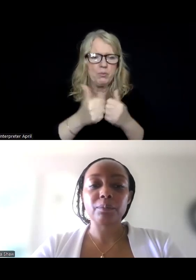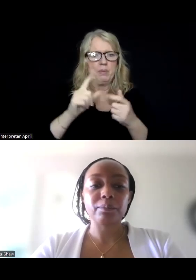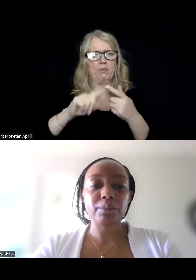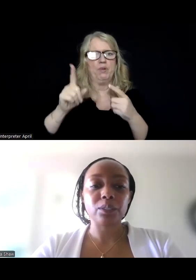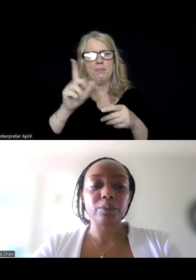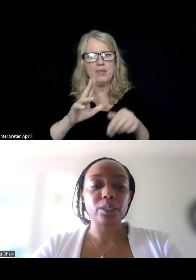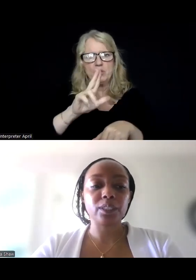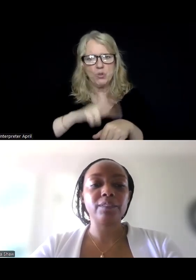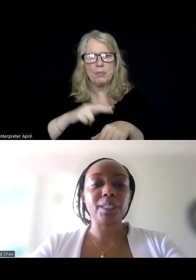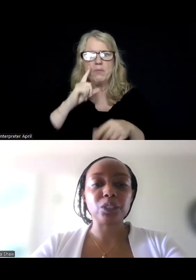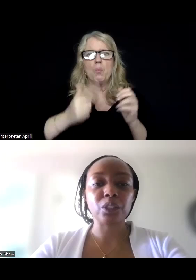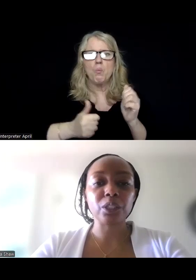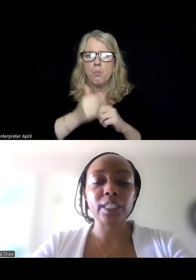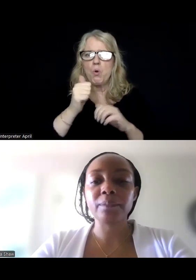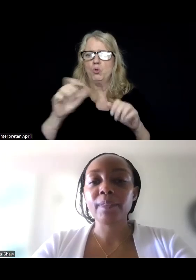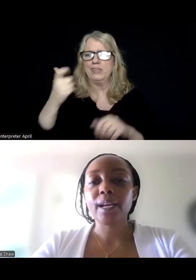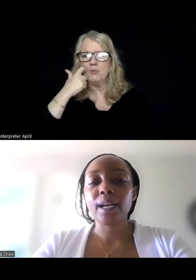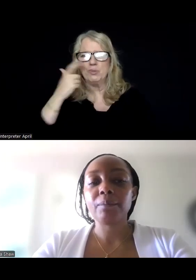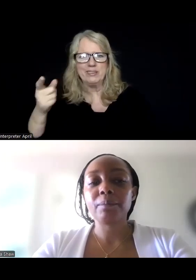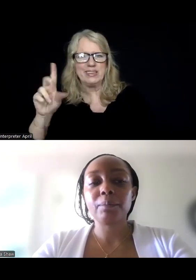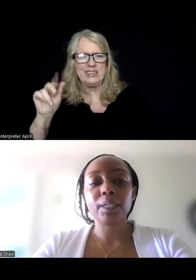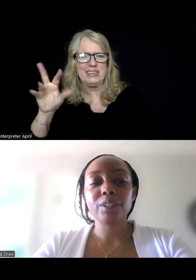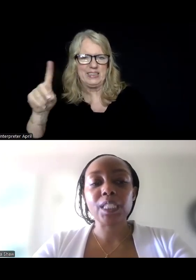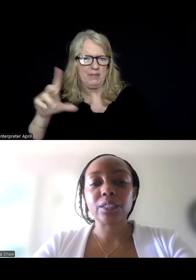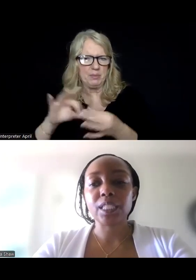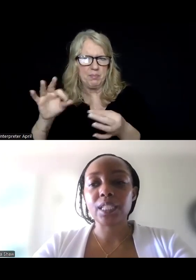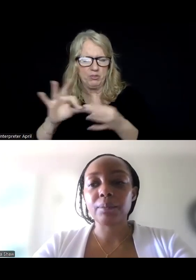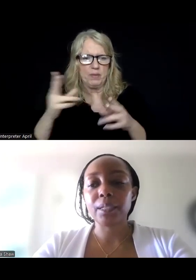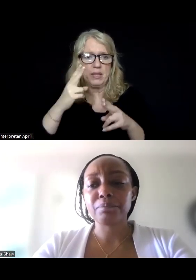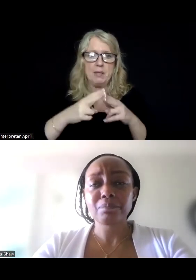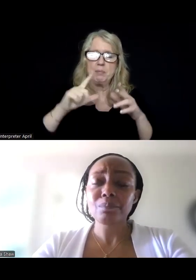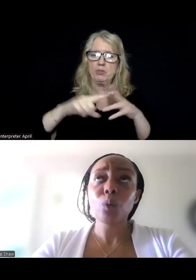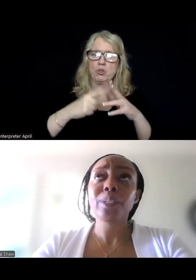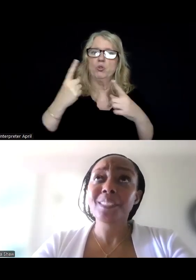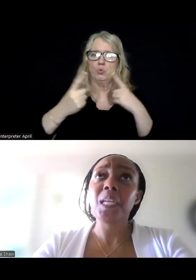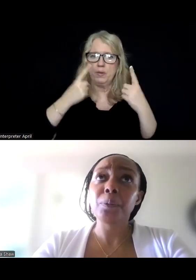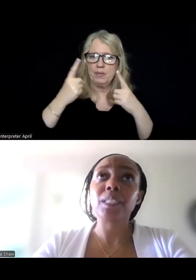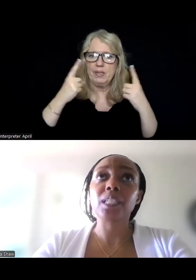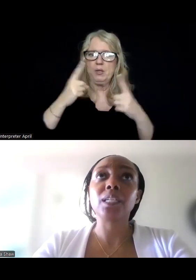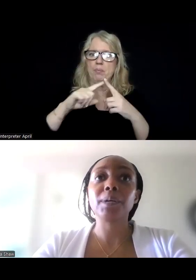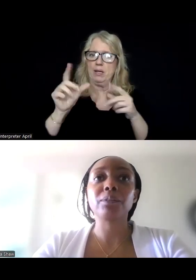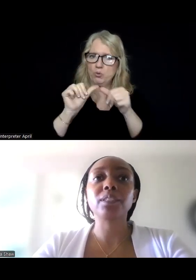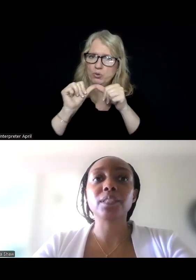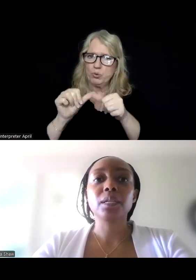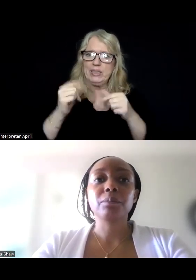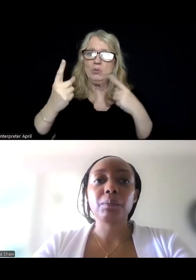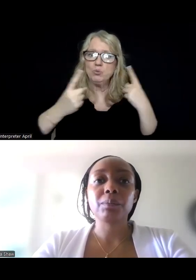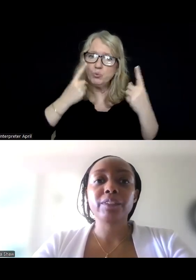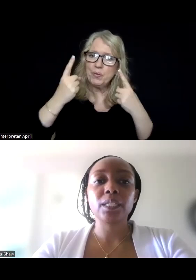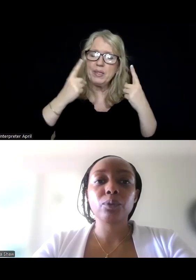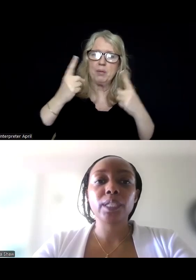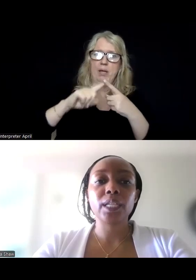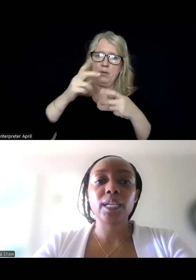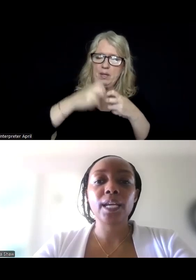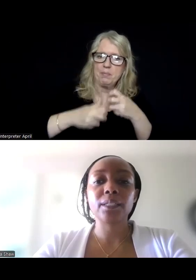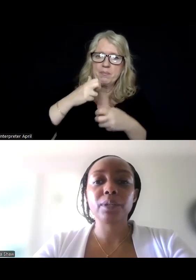players, that most of which David mentioned earlier, but really started to think about we're continuing to think about this problem of